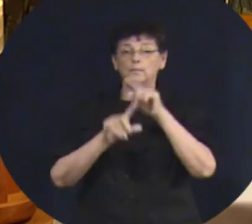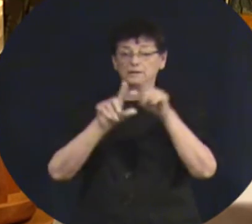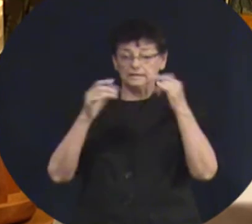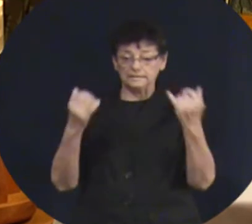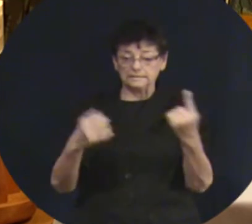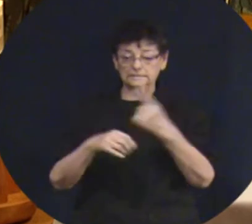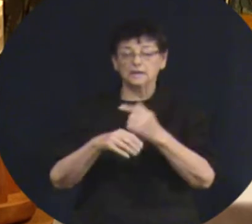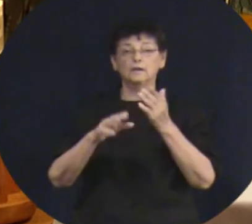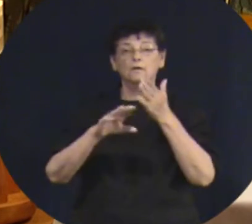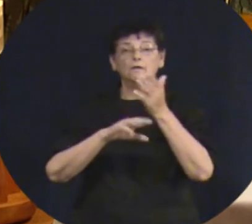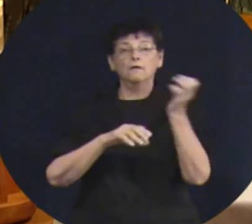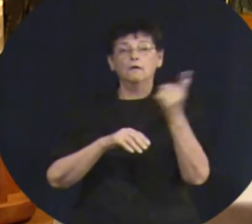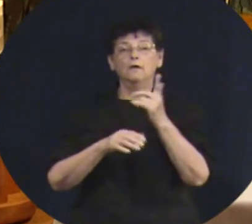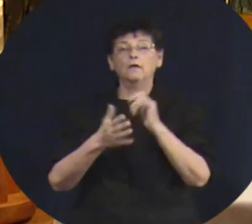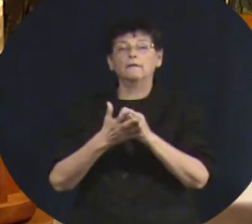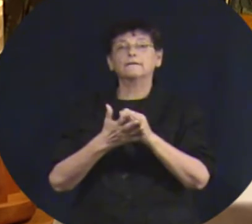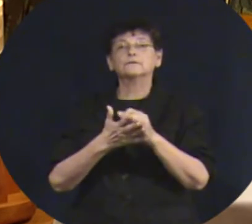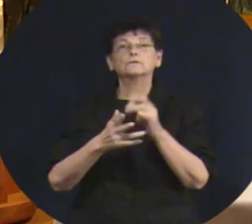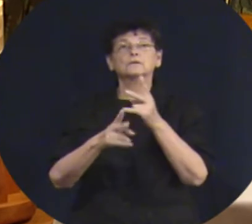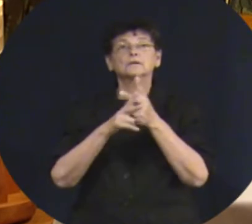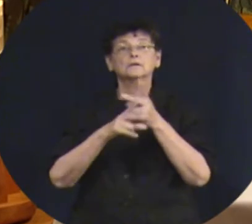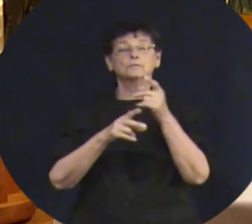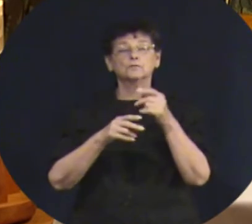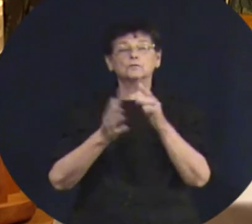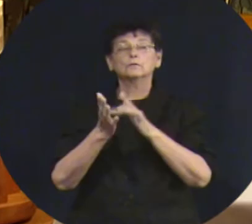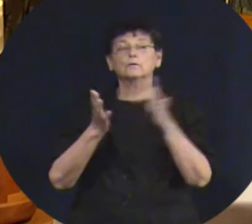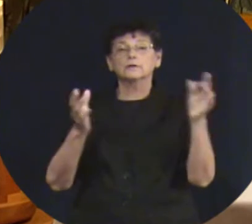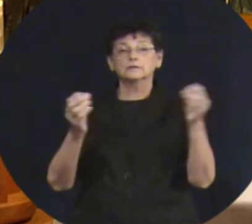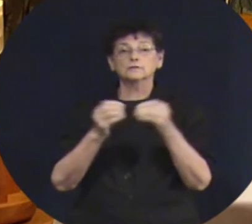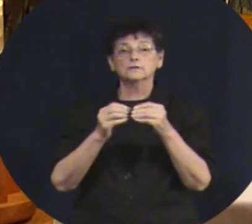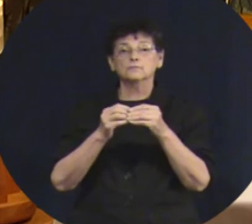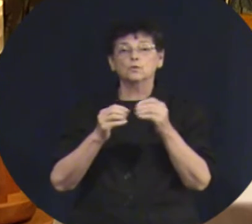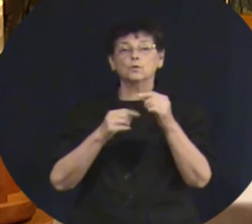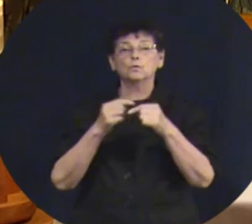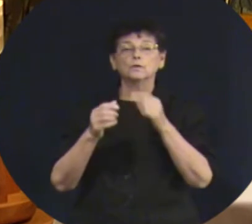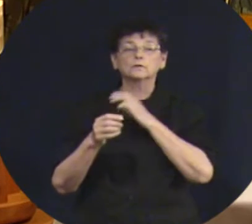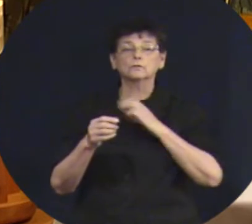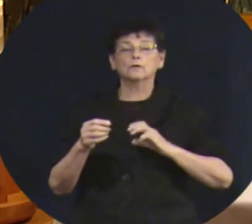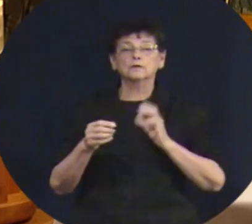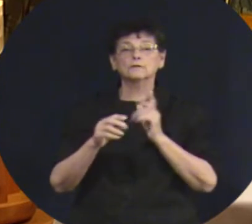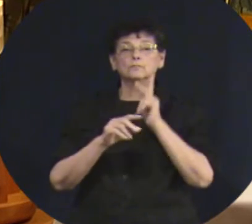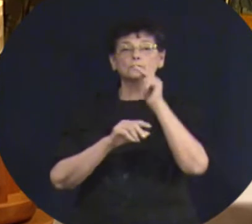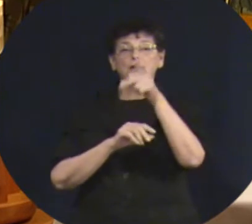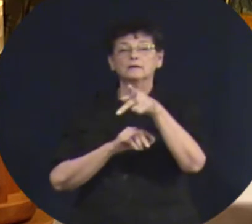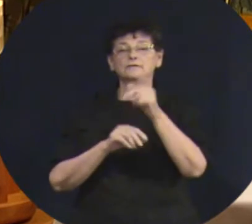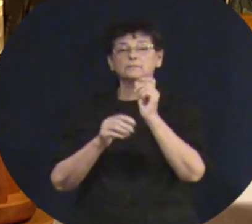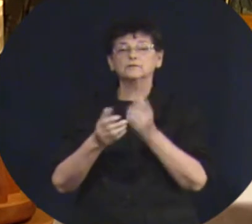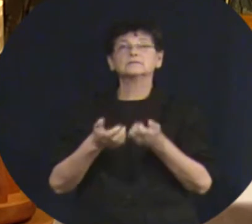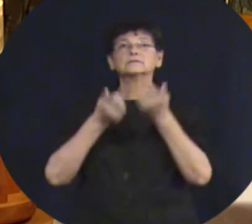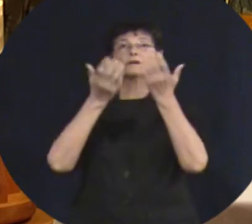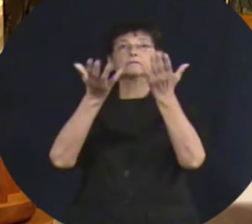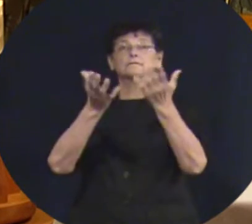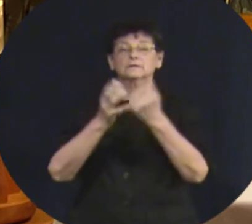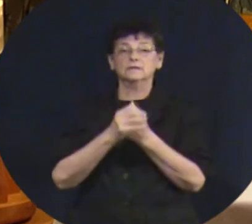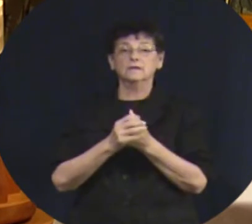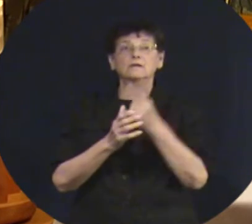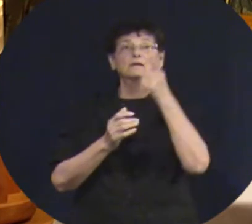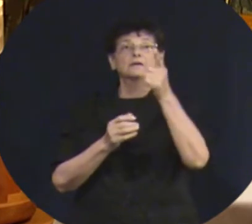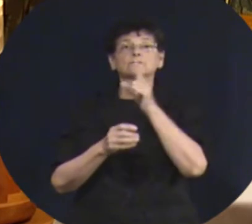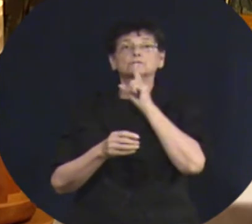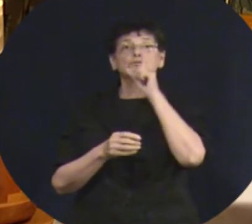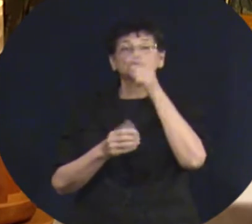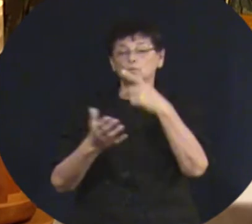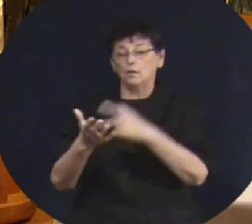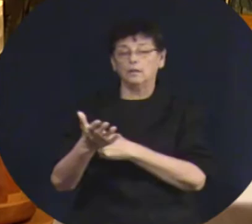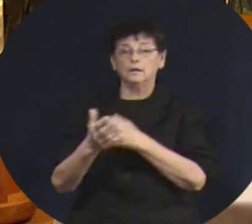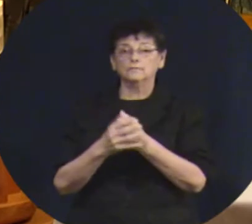this day above all, to laud you yet more gloriously, when Christ our Passover has been sacrificed. For he is the true